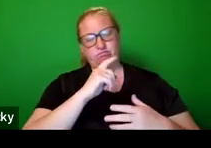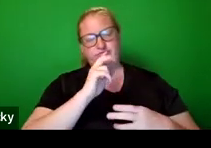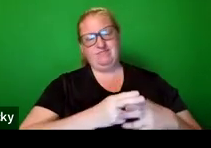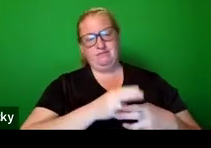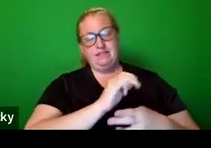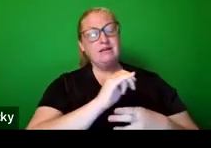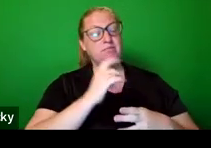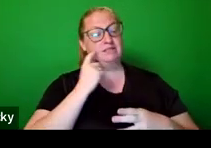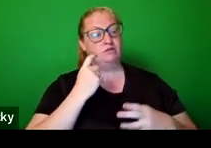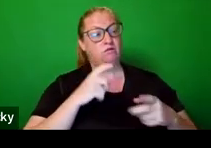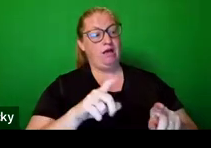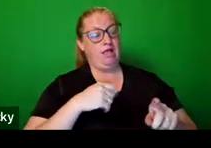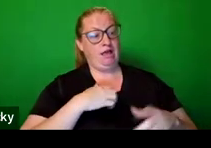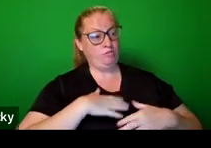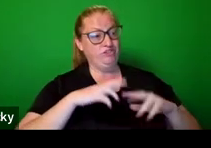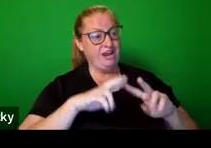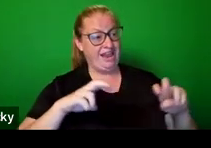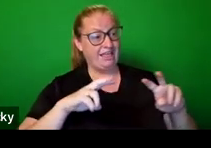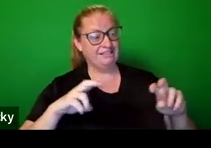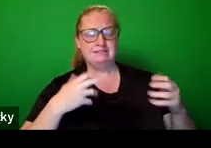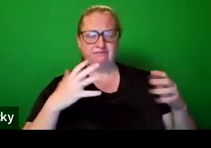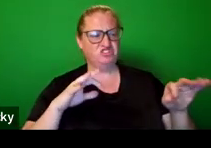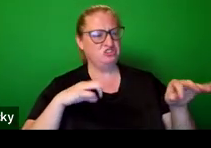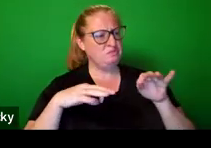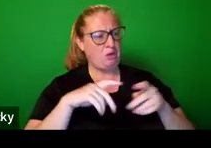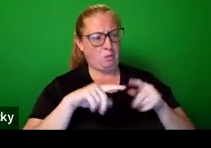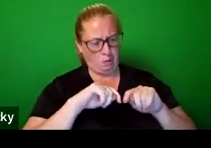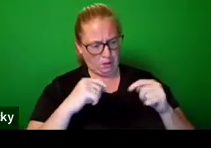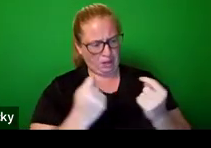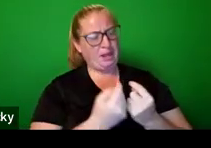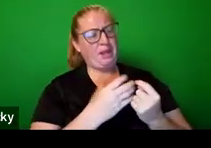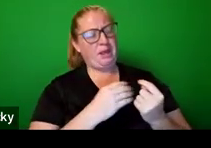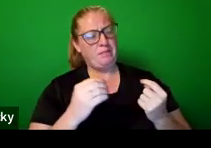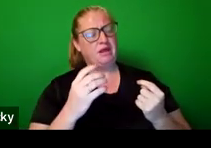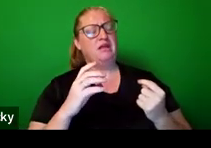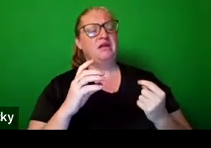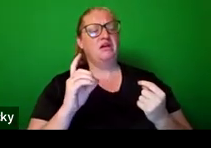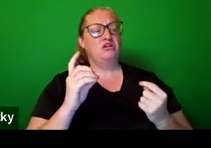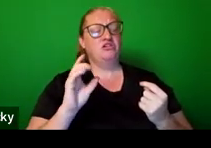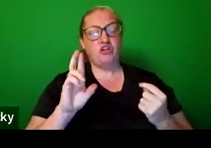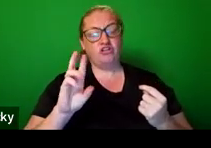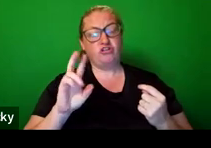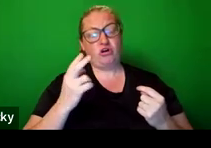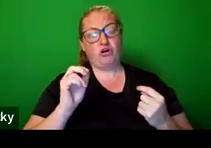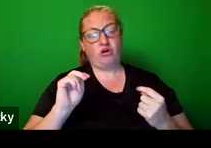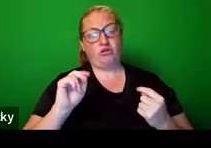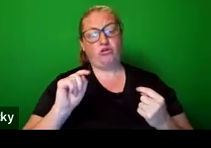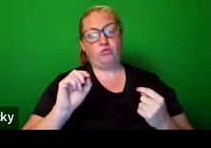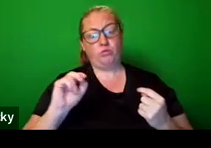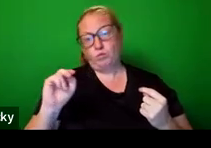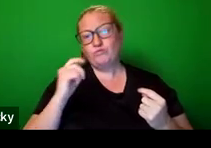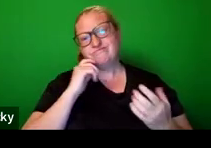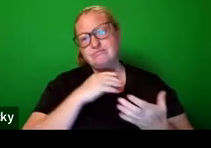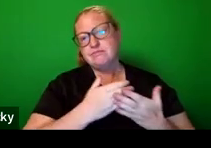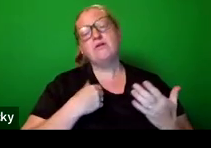I've appreciated the analysis, I mean, I have explained to the team, and you know, Dr. Huntoon's coming in new, there is a credibility